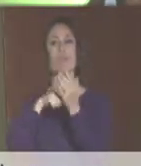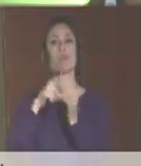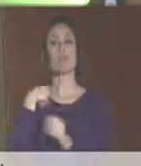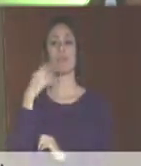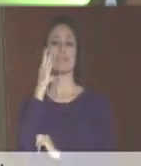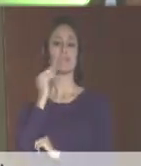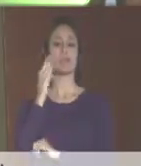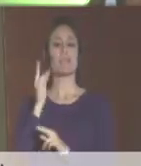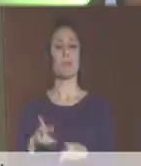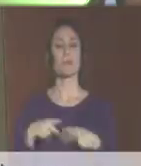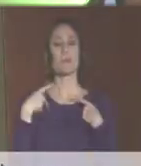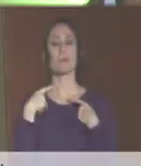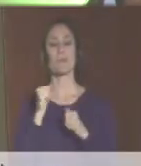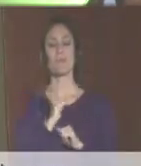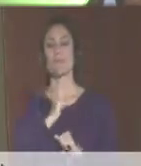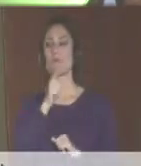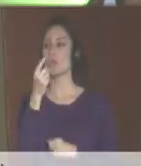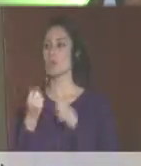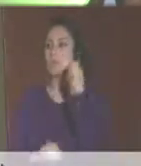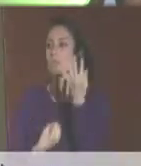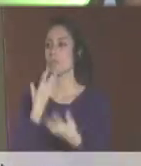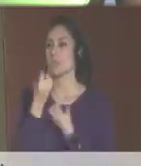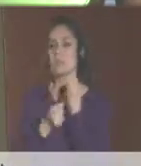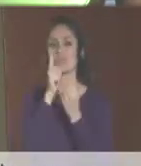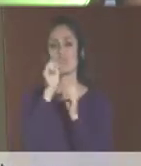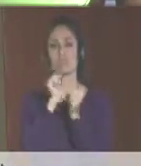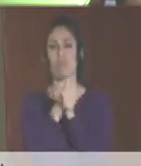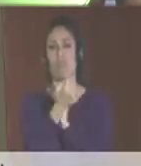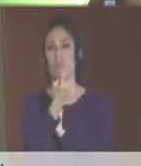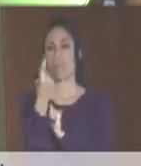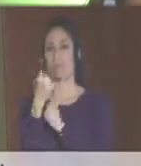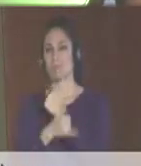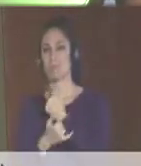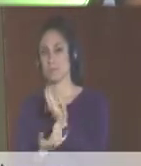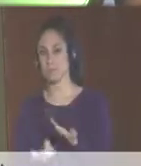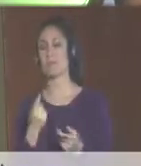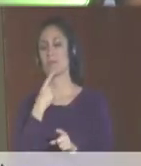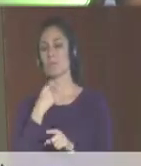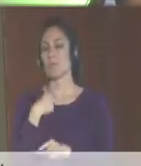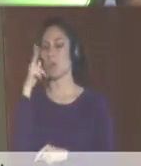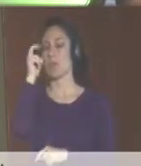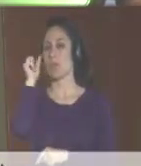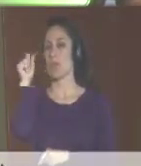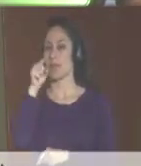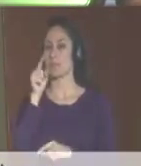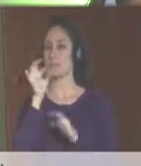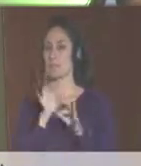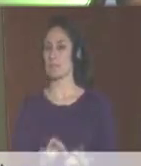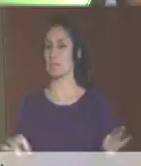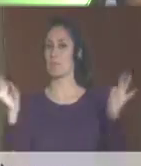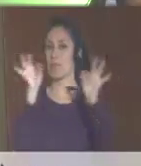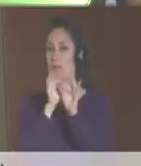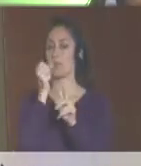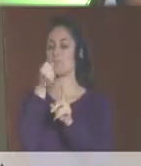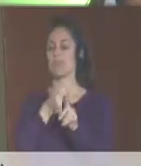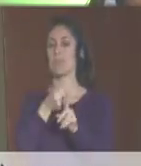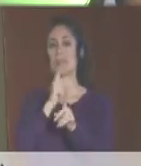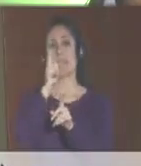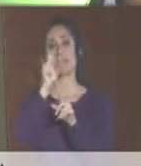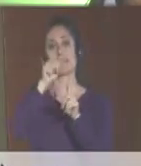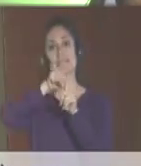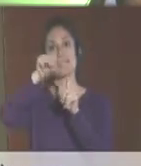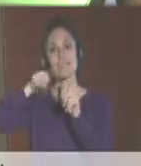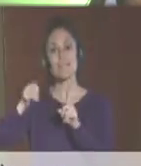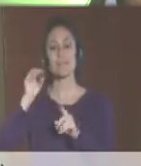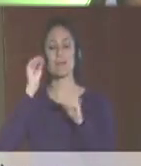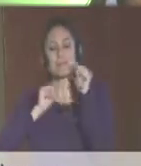share success experiences. We learn a lot more from our experiences, from what we have lived. And I believe these experiences